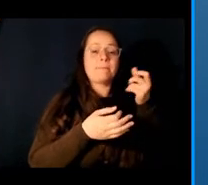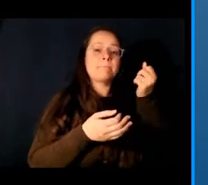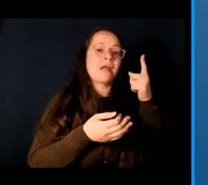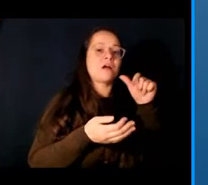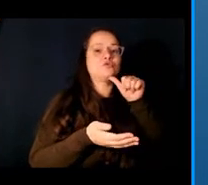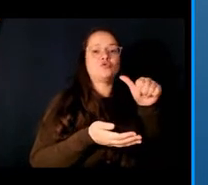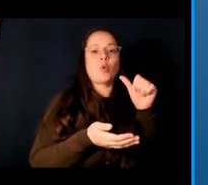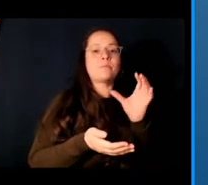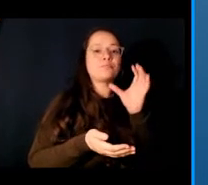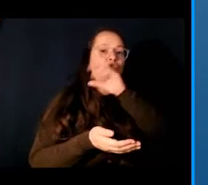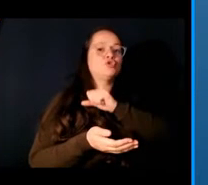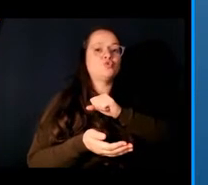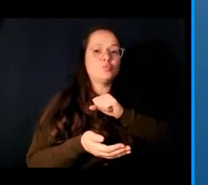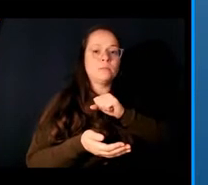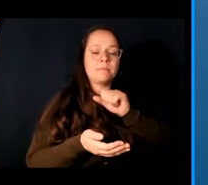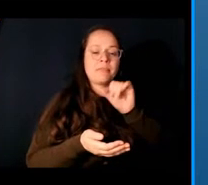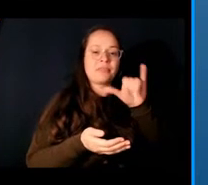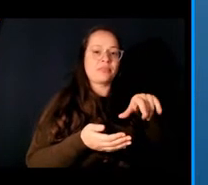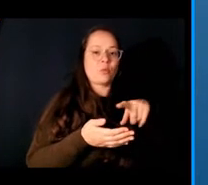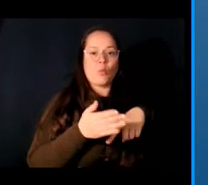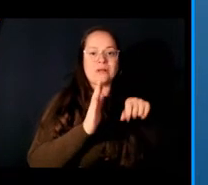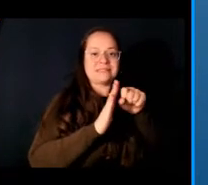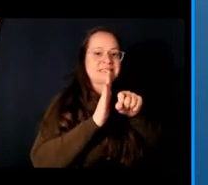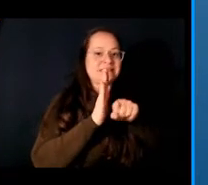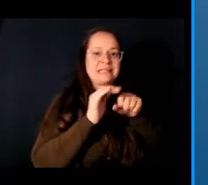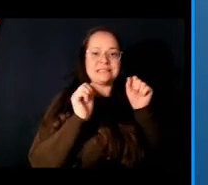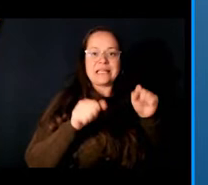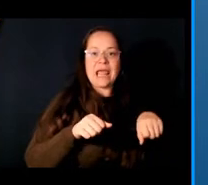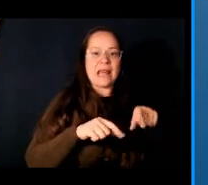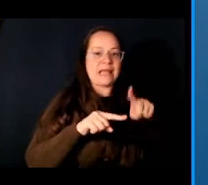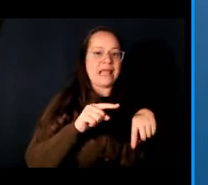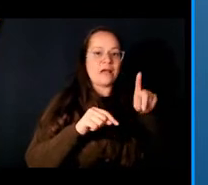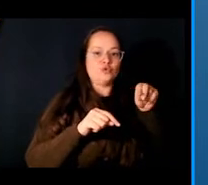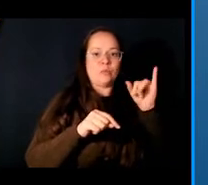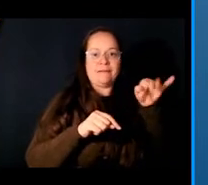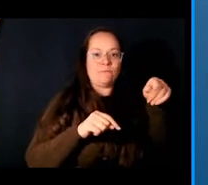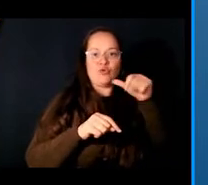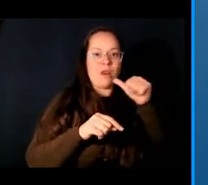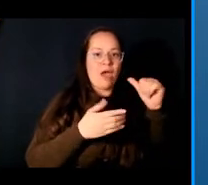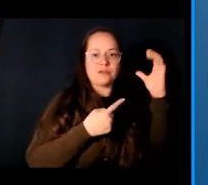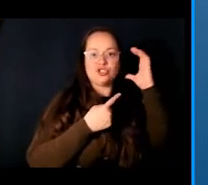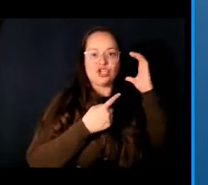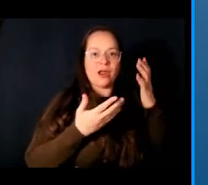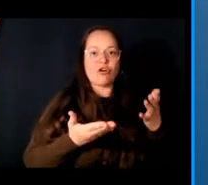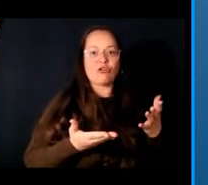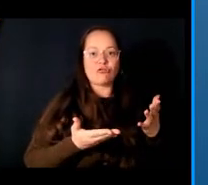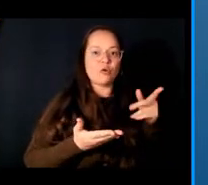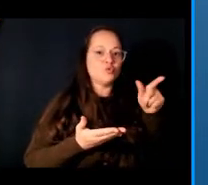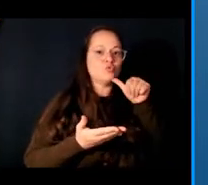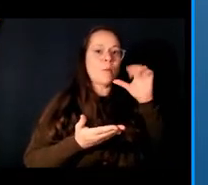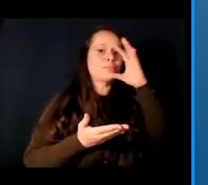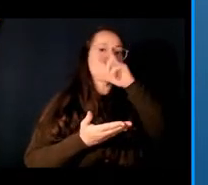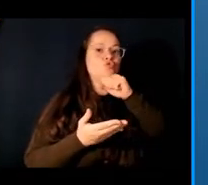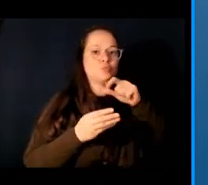don't presume to say what state parties can and can't do if you have not been a state party chair right so don't presume to say what is a burden on